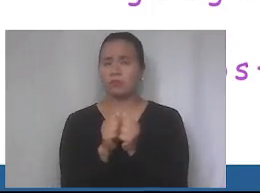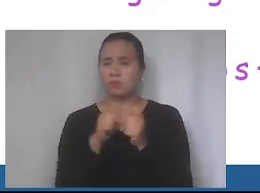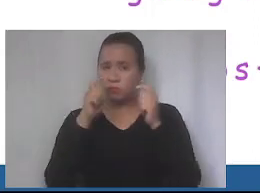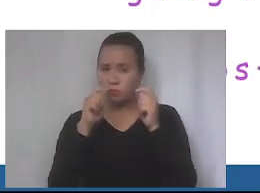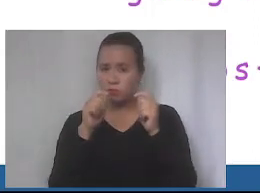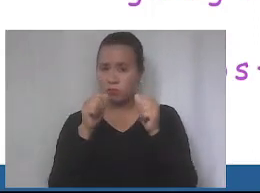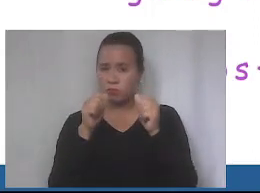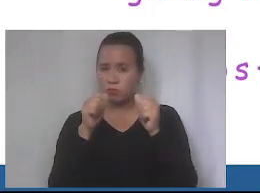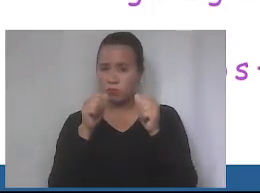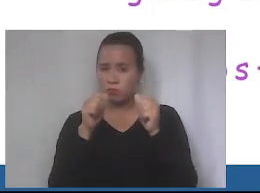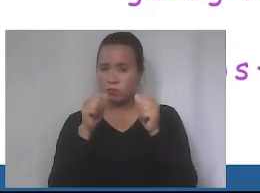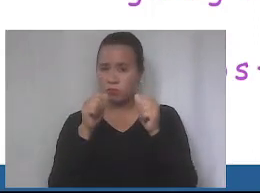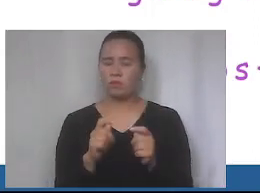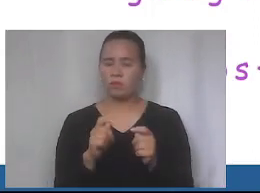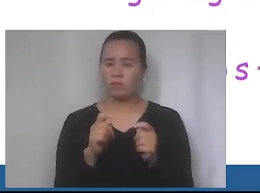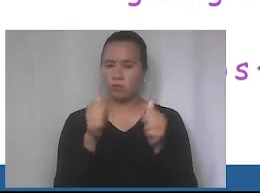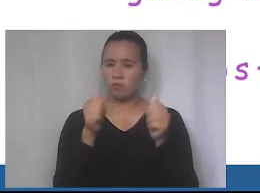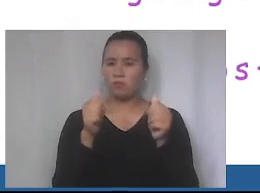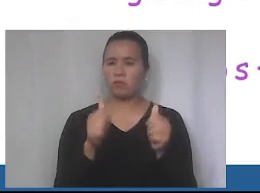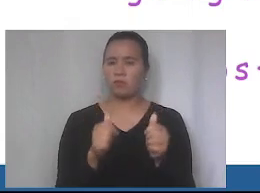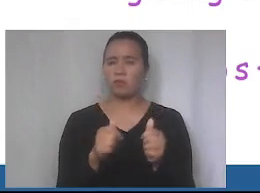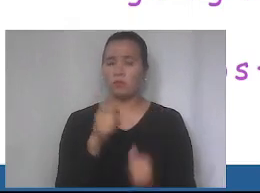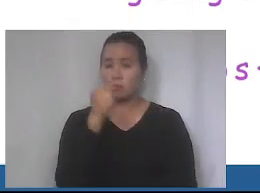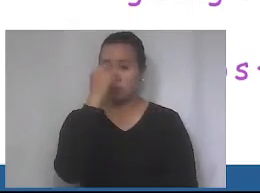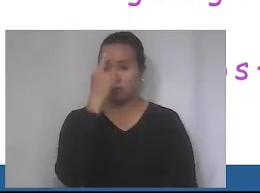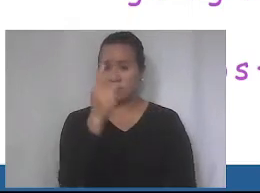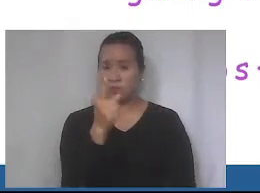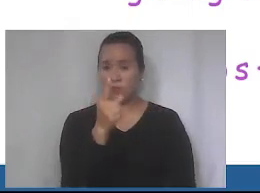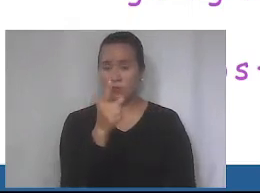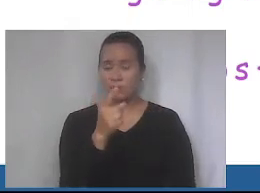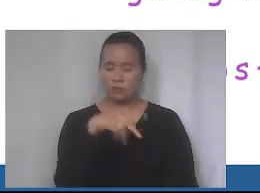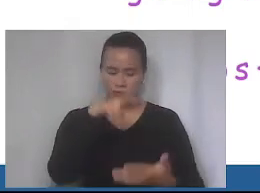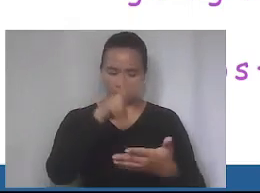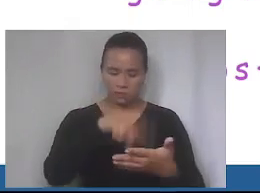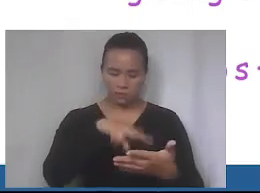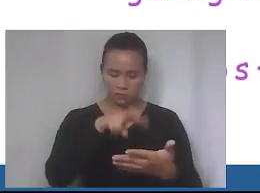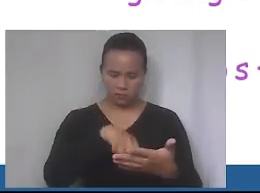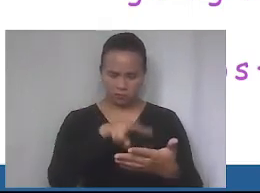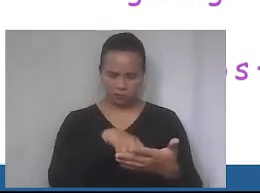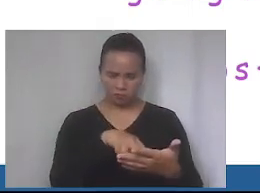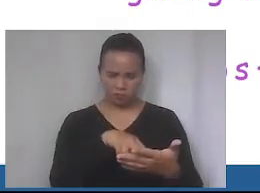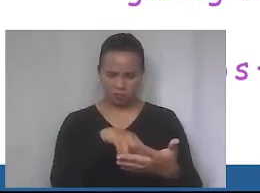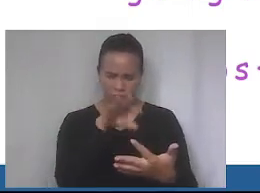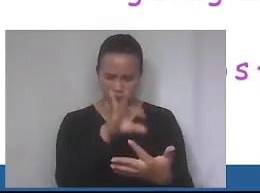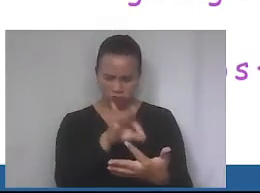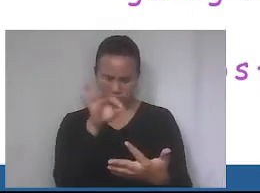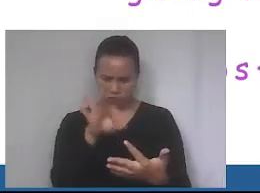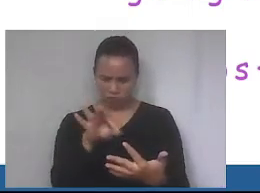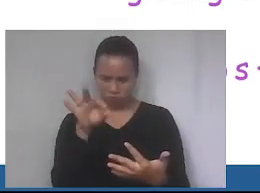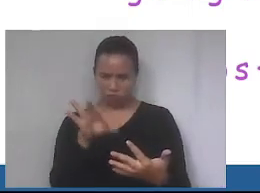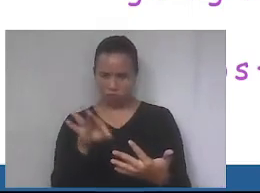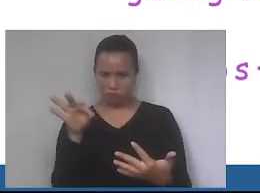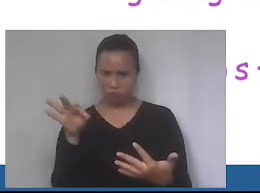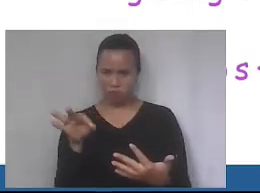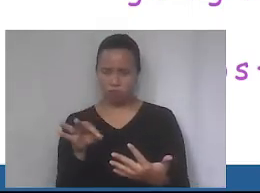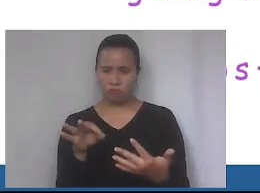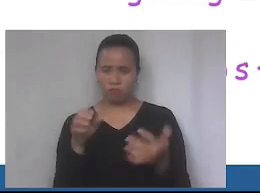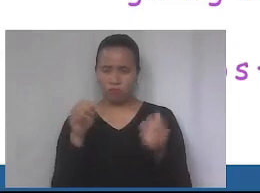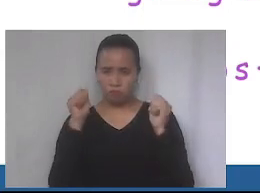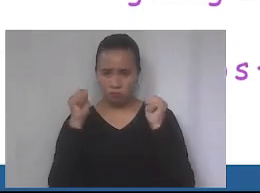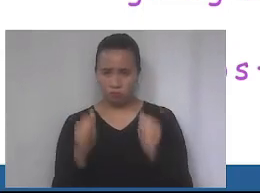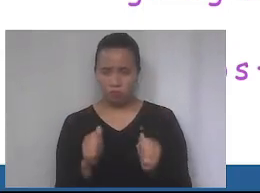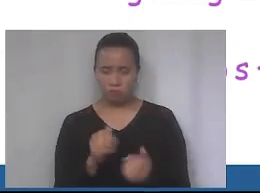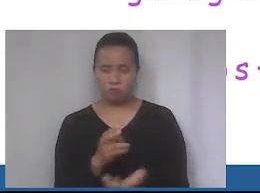that can help them with the reading. So, mai-improve yung speed and comprehension nila. And also in the